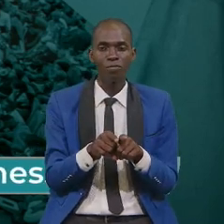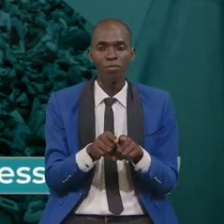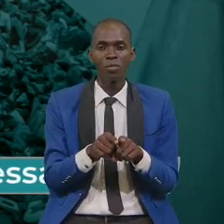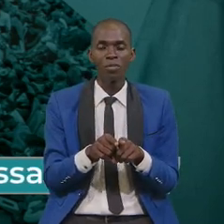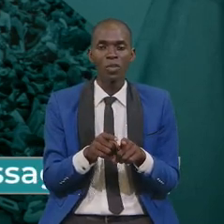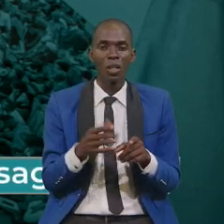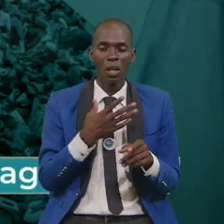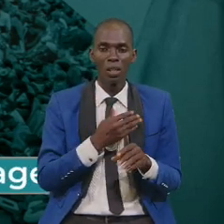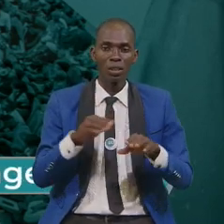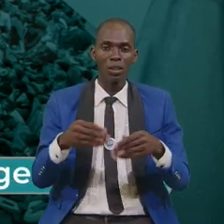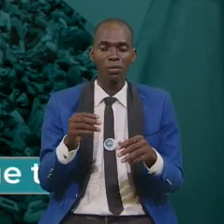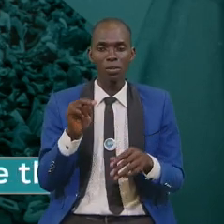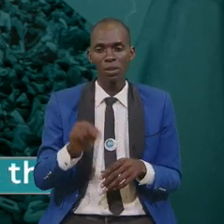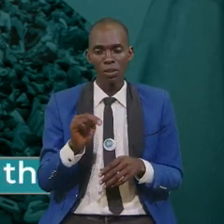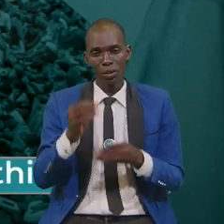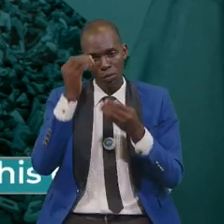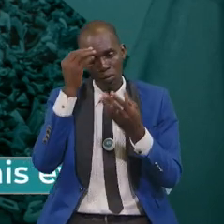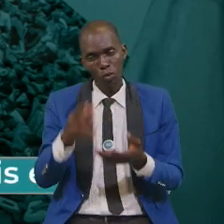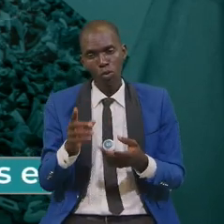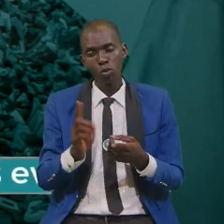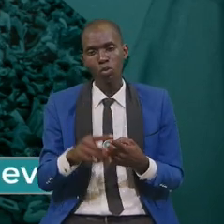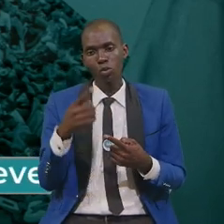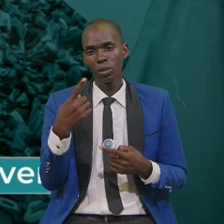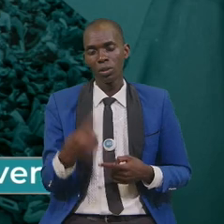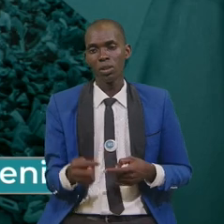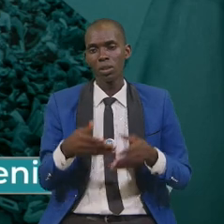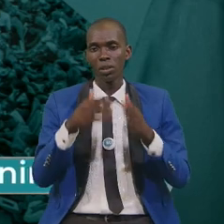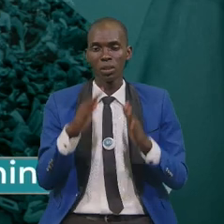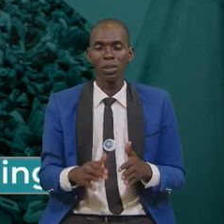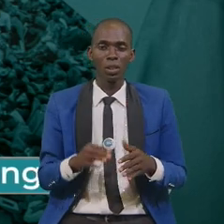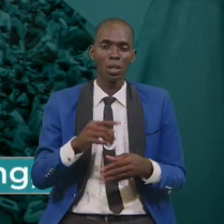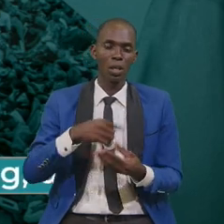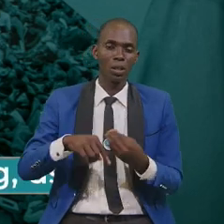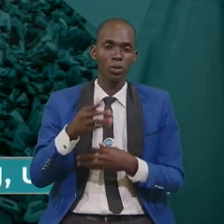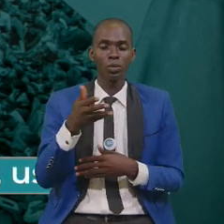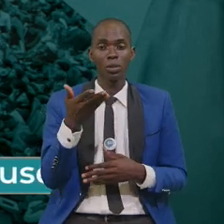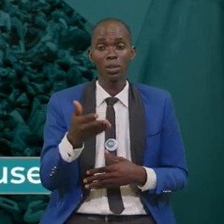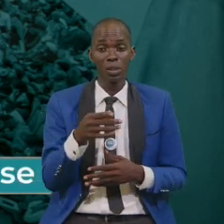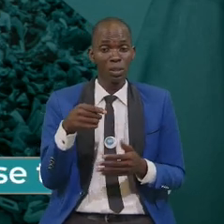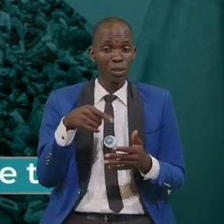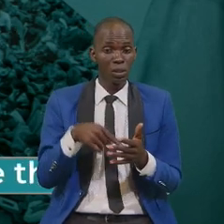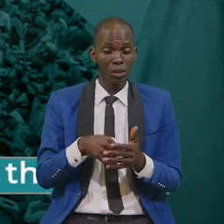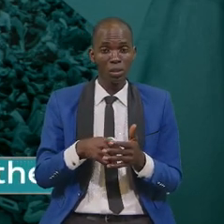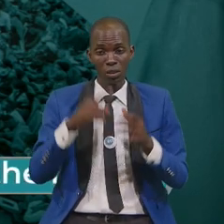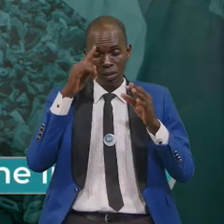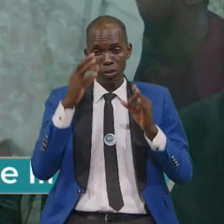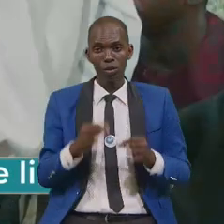good decision. This is one of the most important decisions you will ever take in your